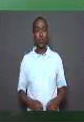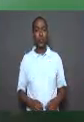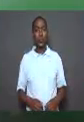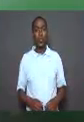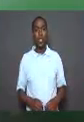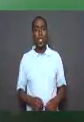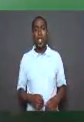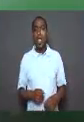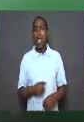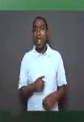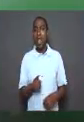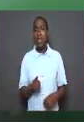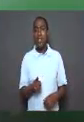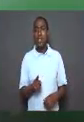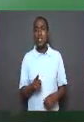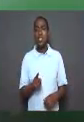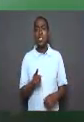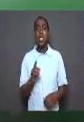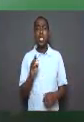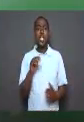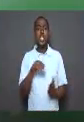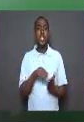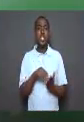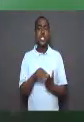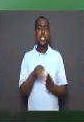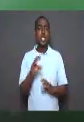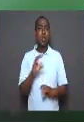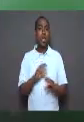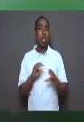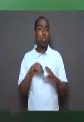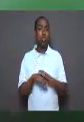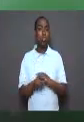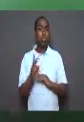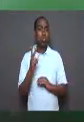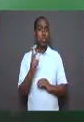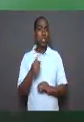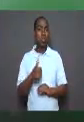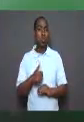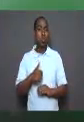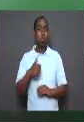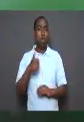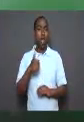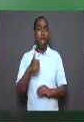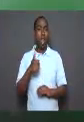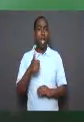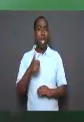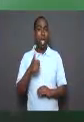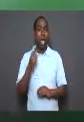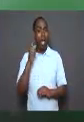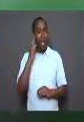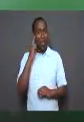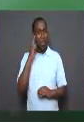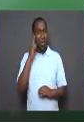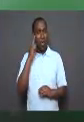Among the thousands of chemicals in cigarettes, there are two that are most notably